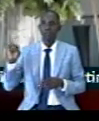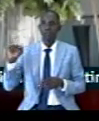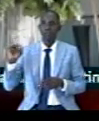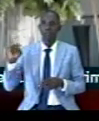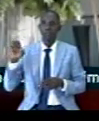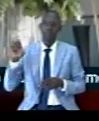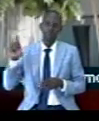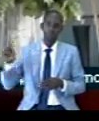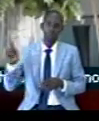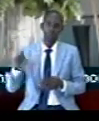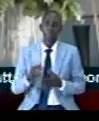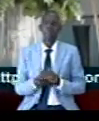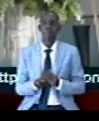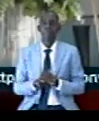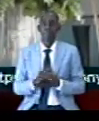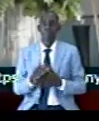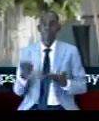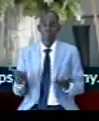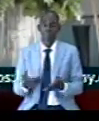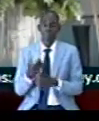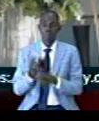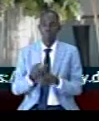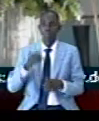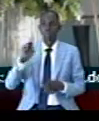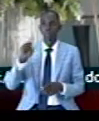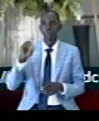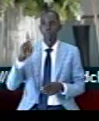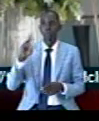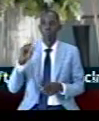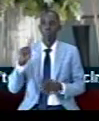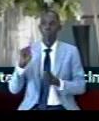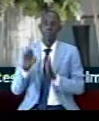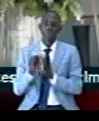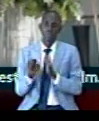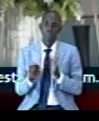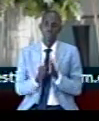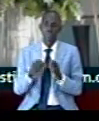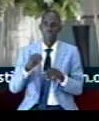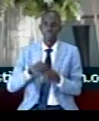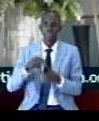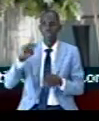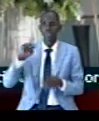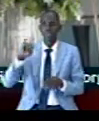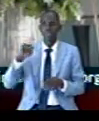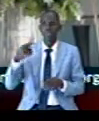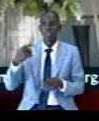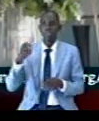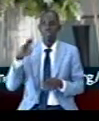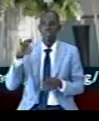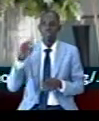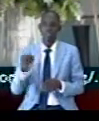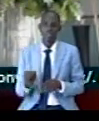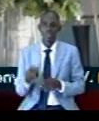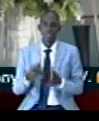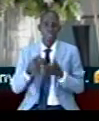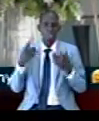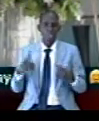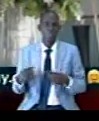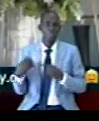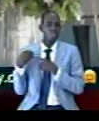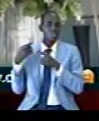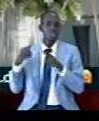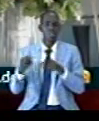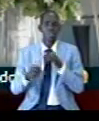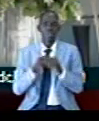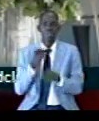in Sabombrini, Sokoto State, Nigeria. It happens since from 2007 I